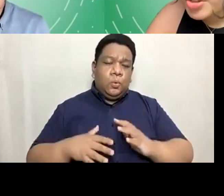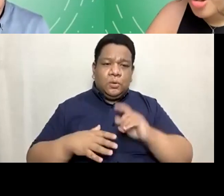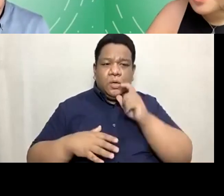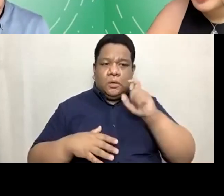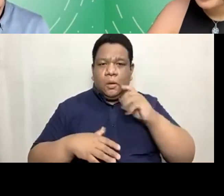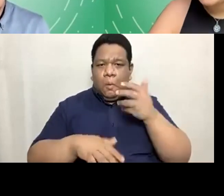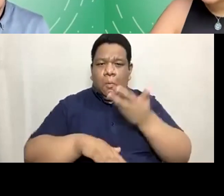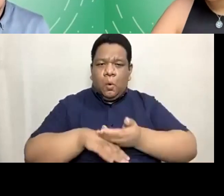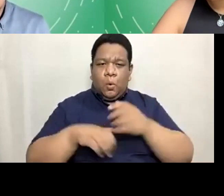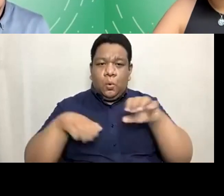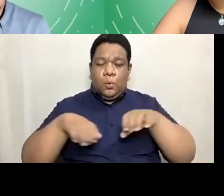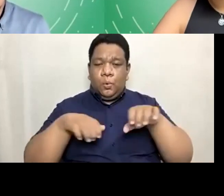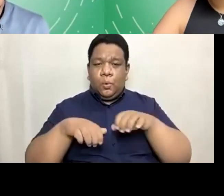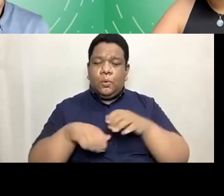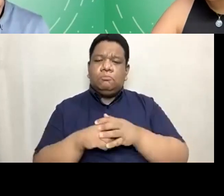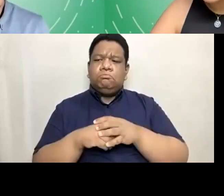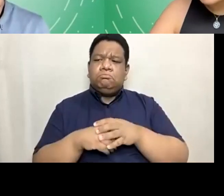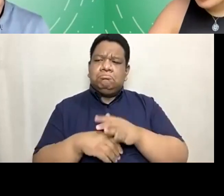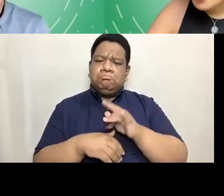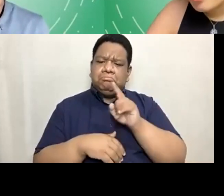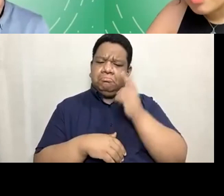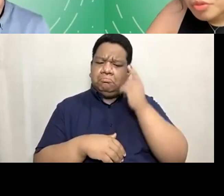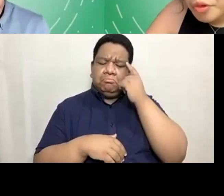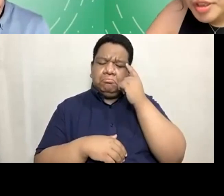tasking jobs, what can you think